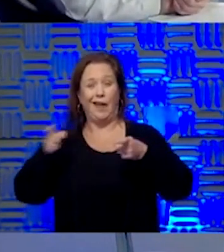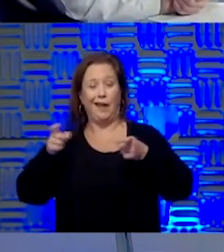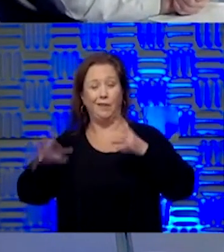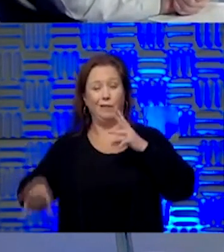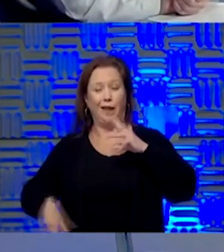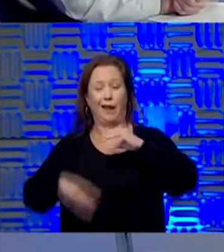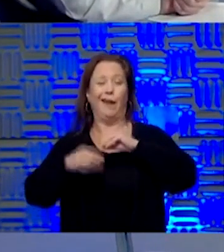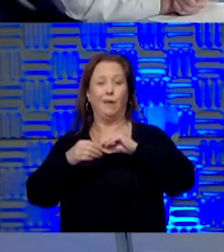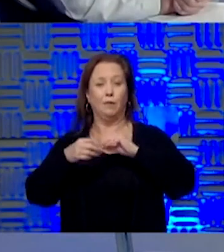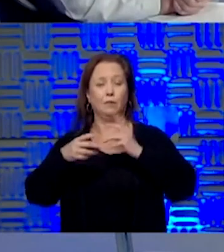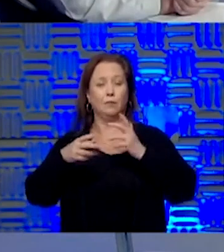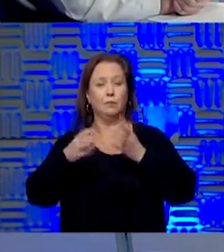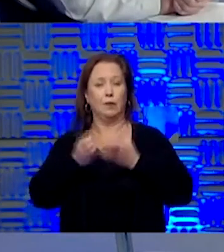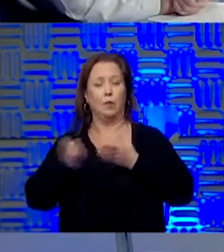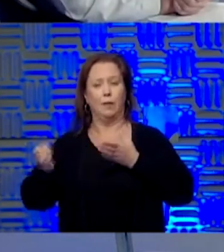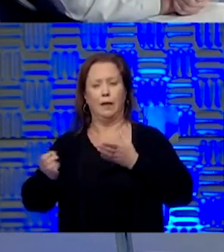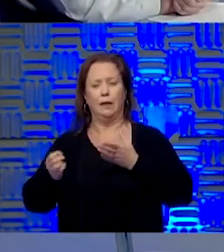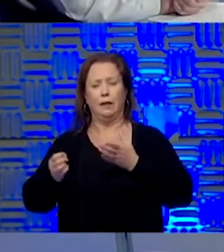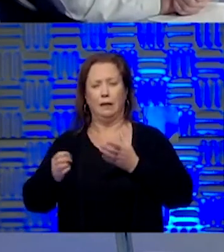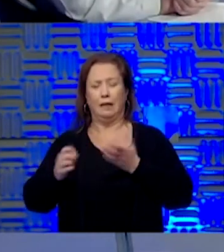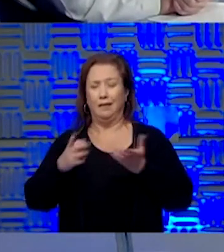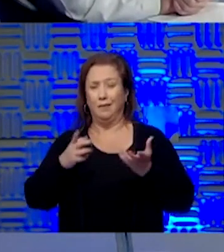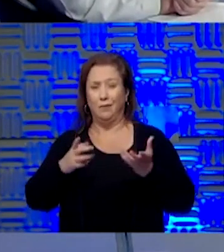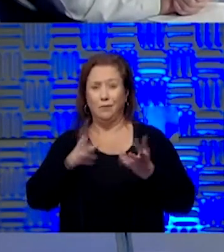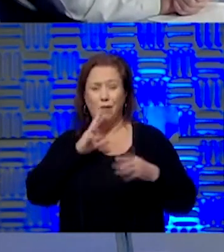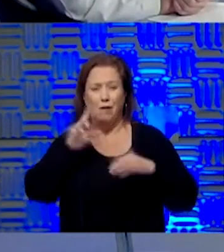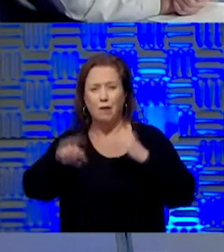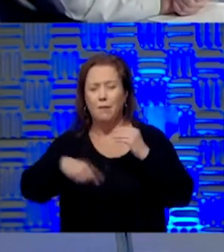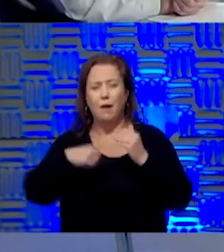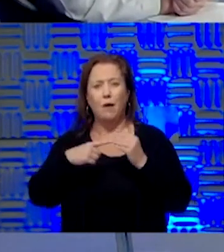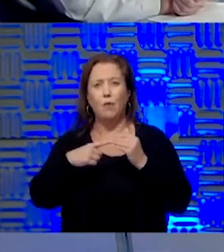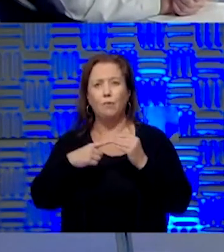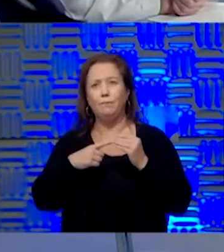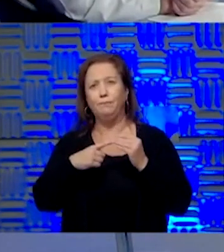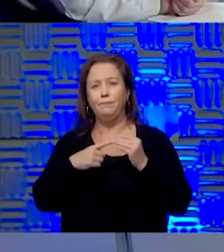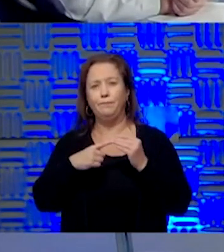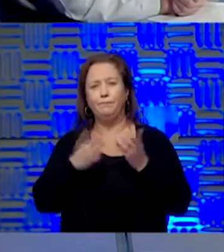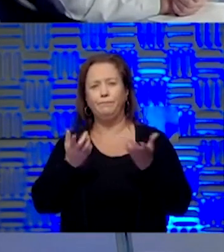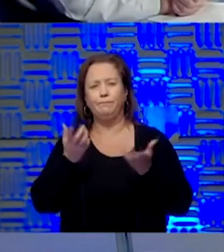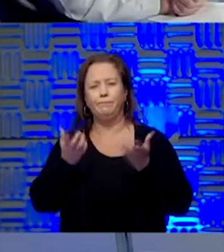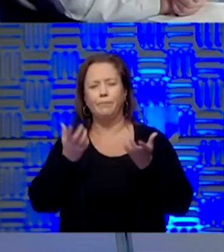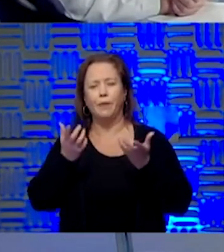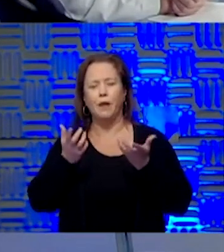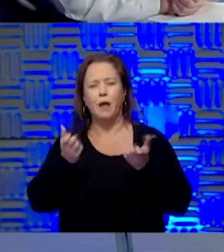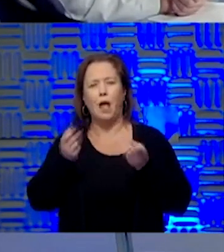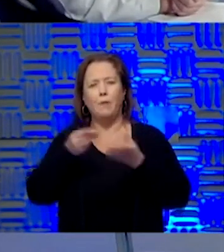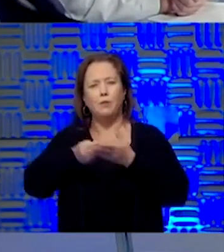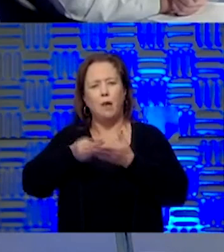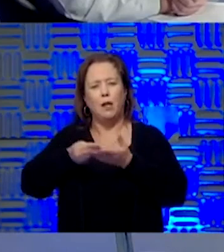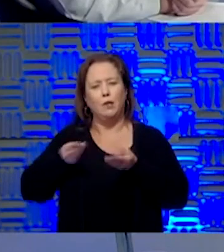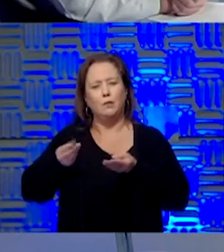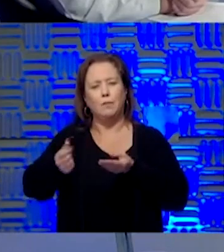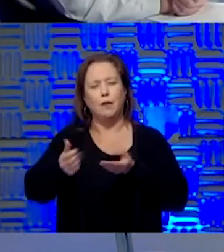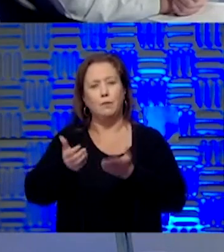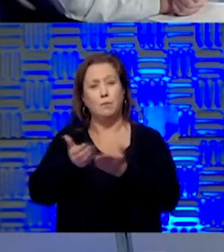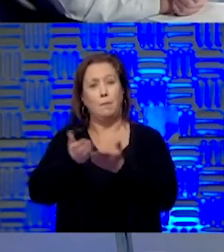testing. I don't know if you can drill down that far in terms of how much you've had to spend to buy new equipment and